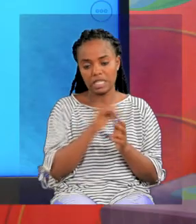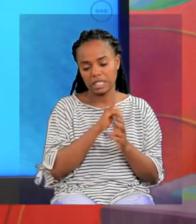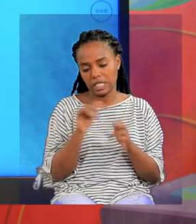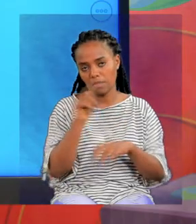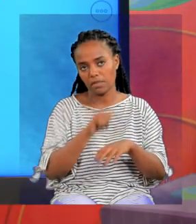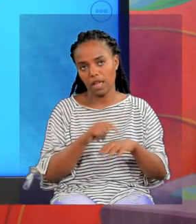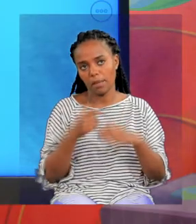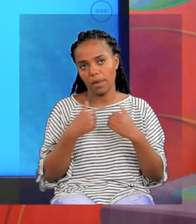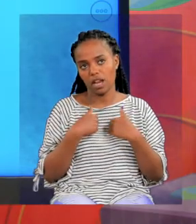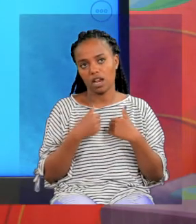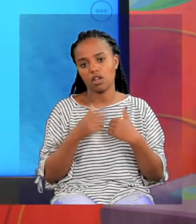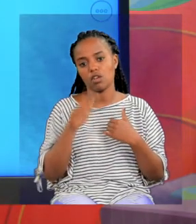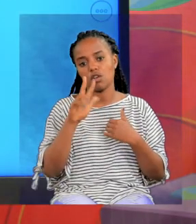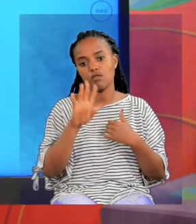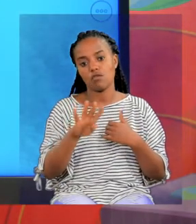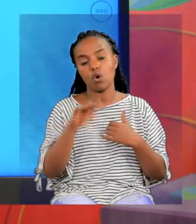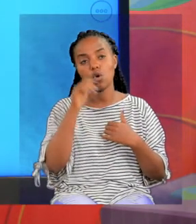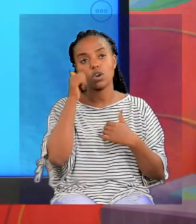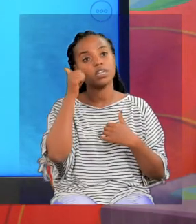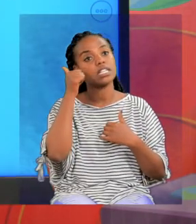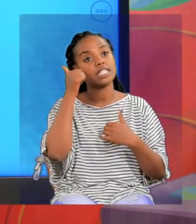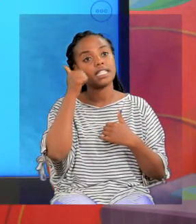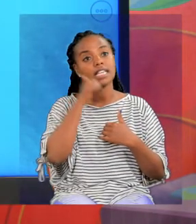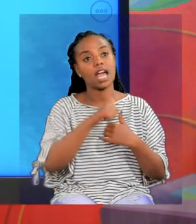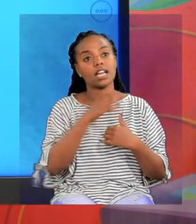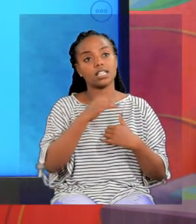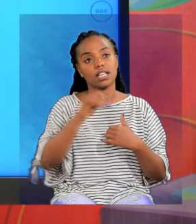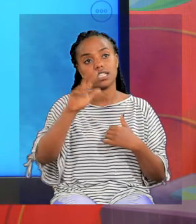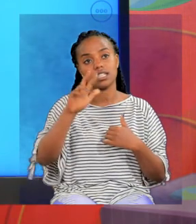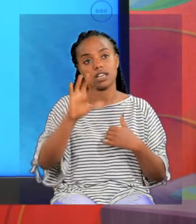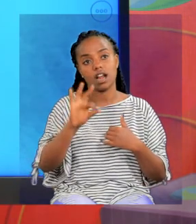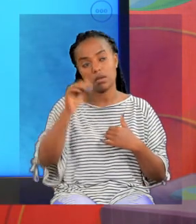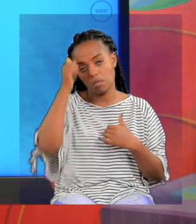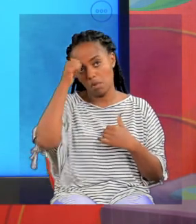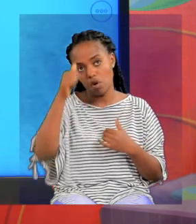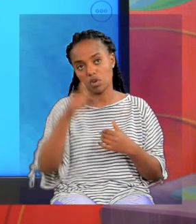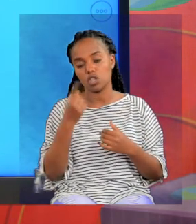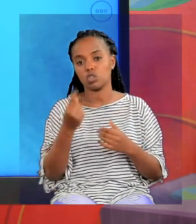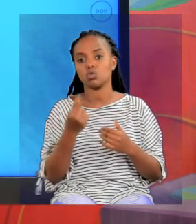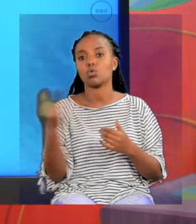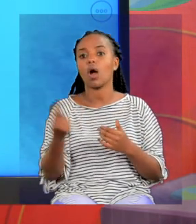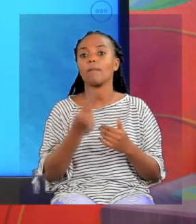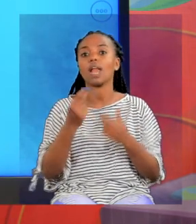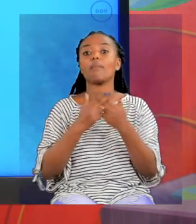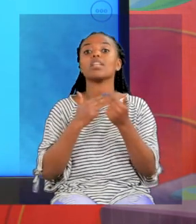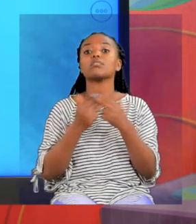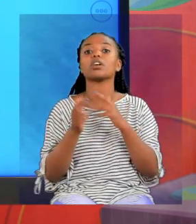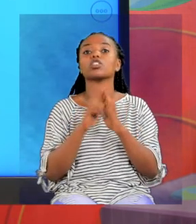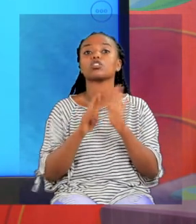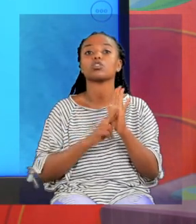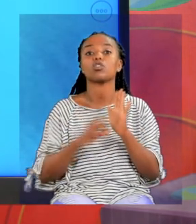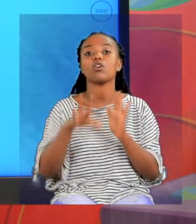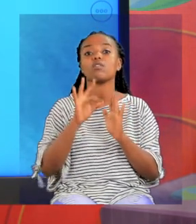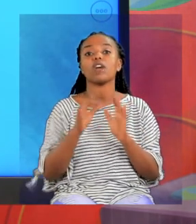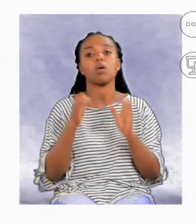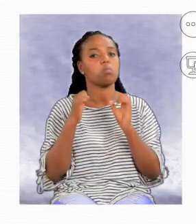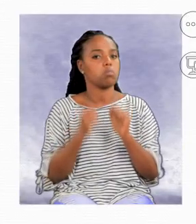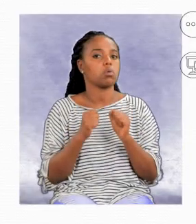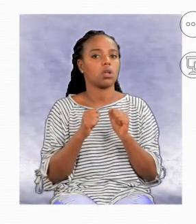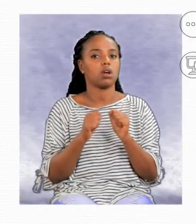time for girls and three boys. So you multiply these two to find, you apply multiplication rule to find the total possible